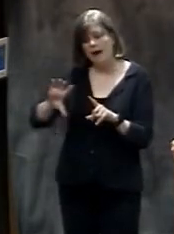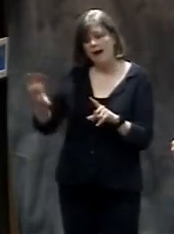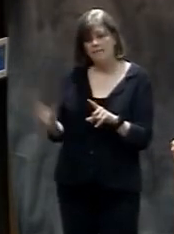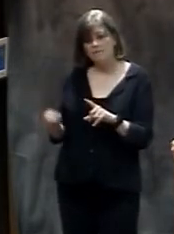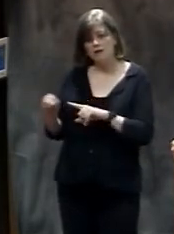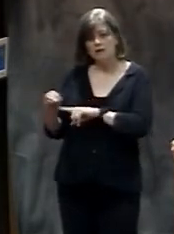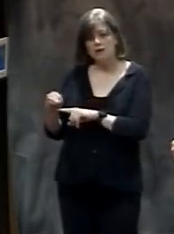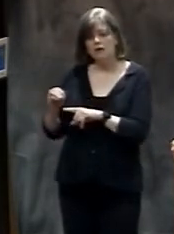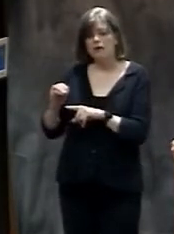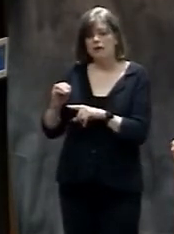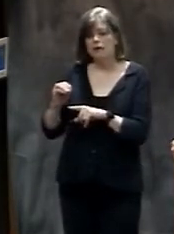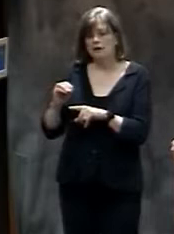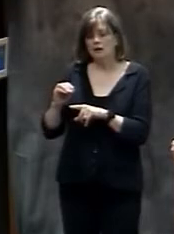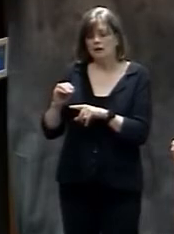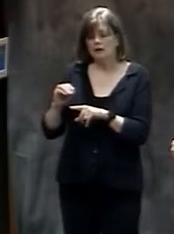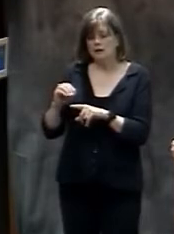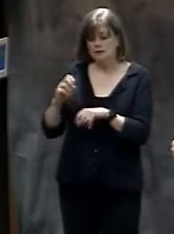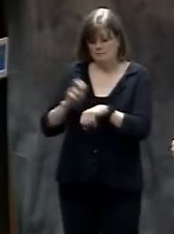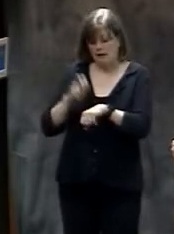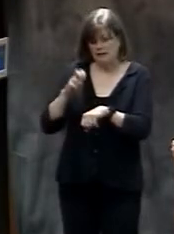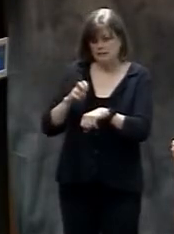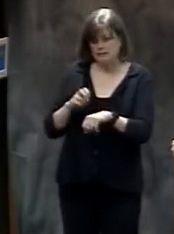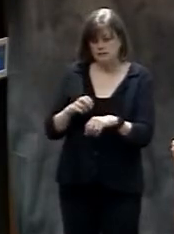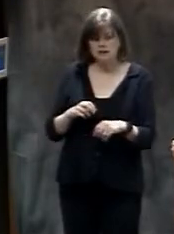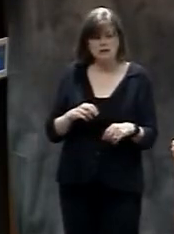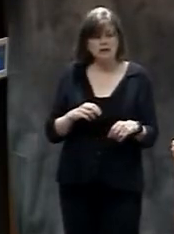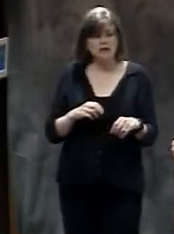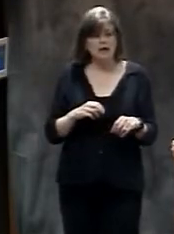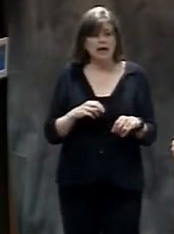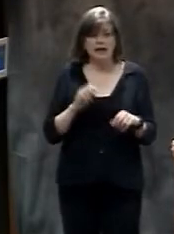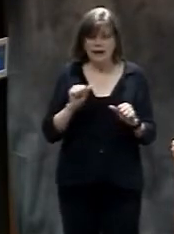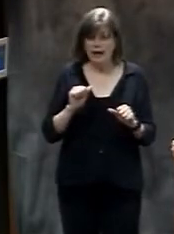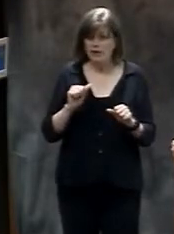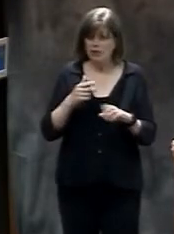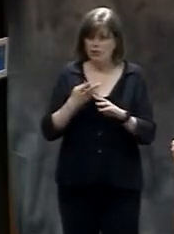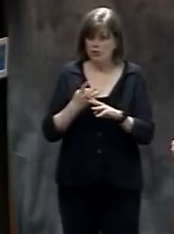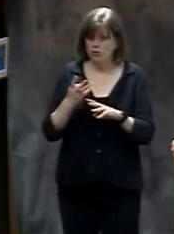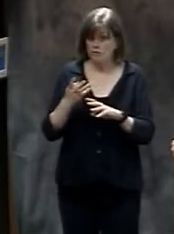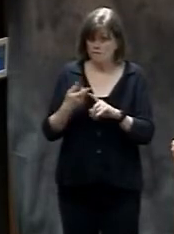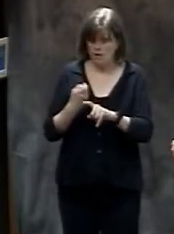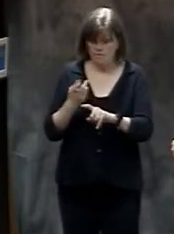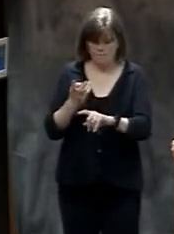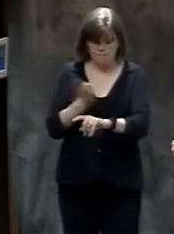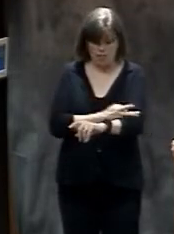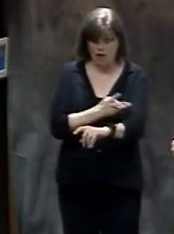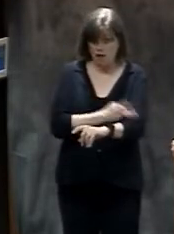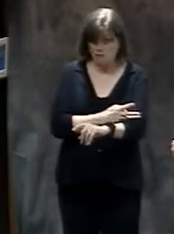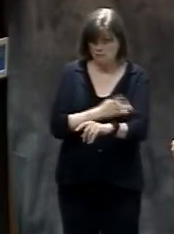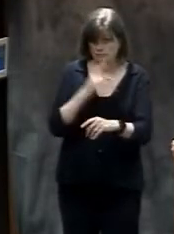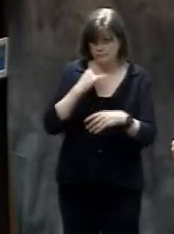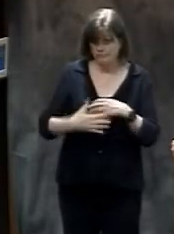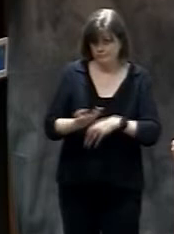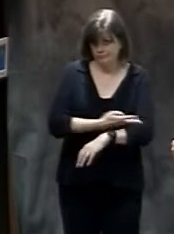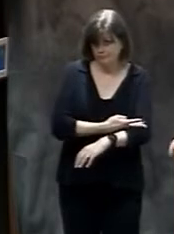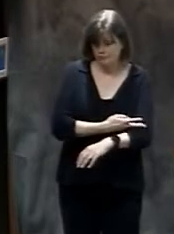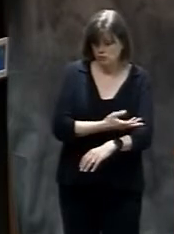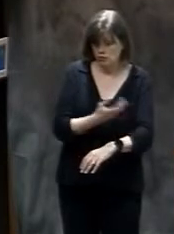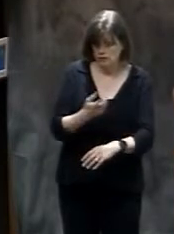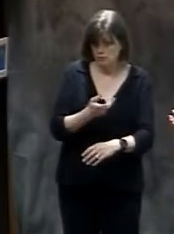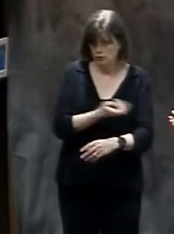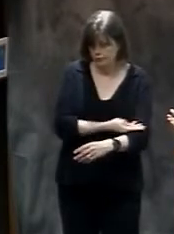be transmitted through blood transfusions, but it also can be transmitted through sexual contact. And so a person could